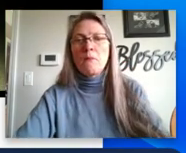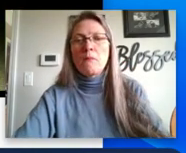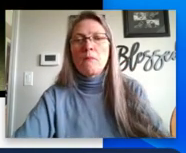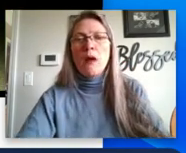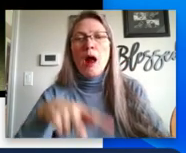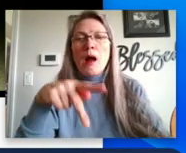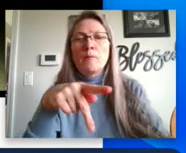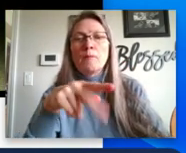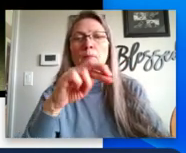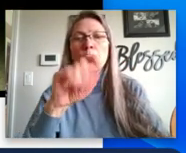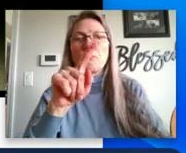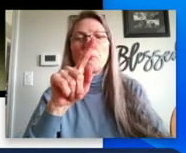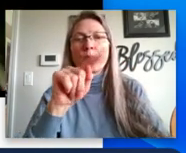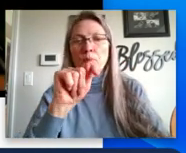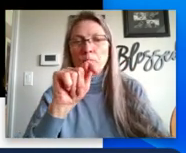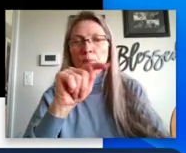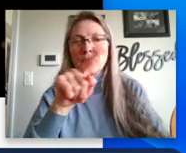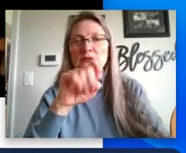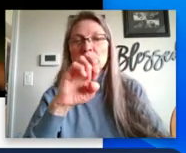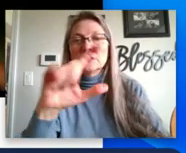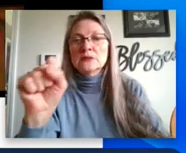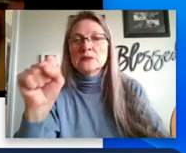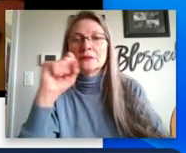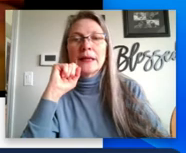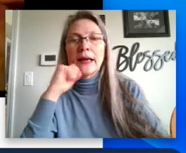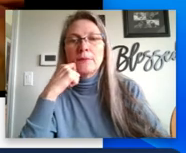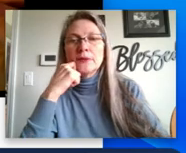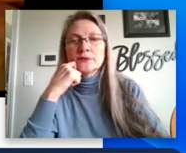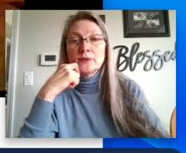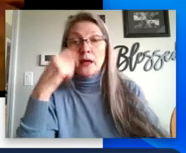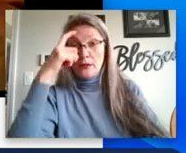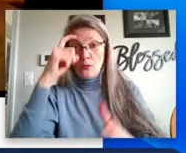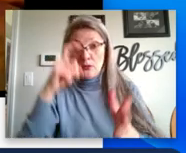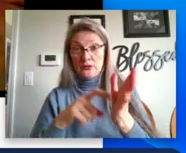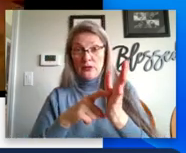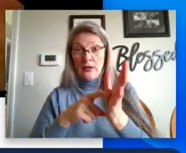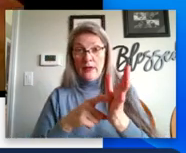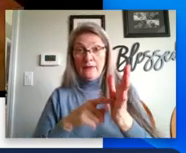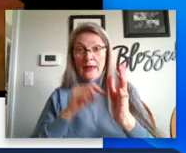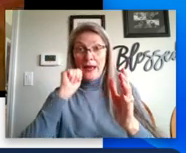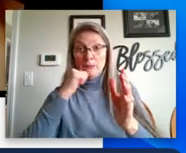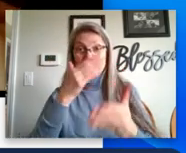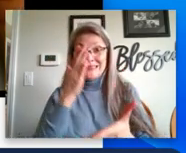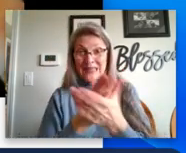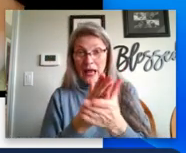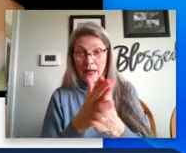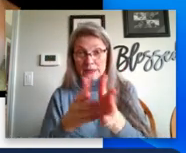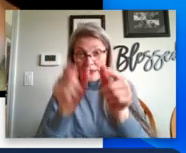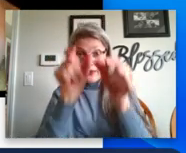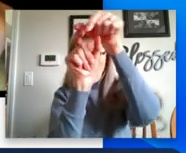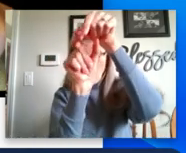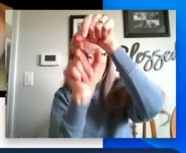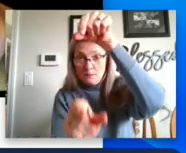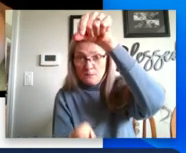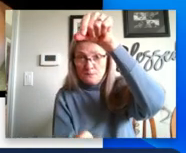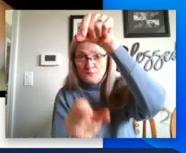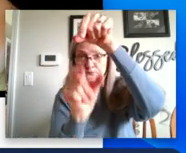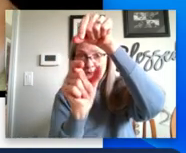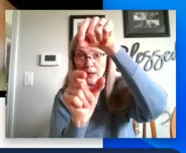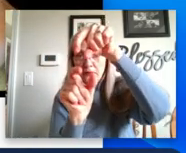here and I have apples here. Noticing that apple stops here, so I should have how many